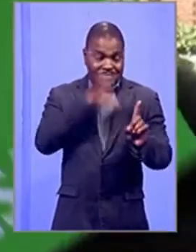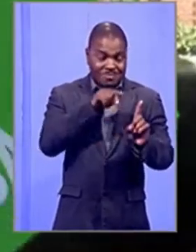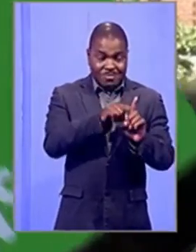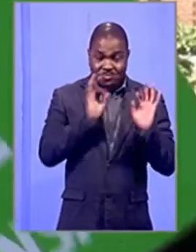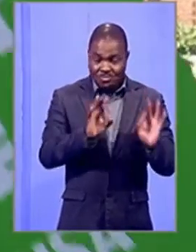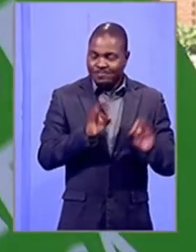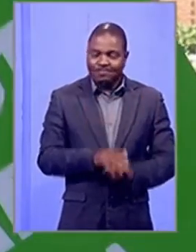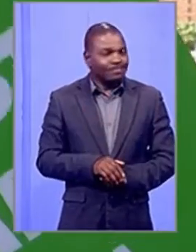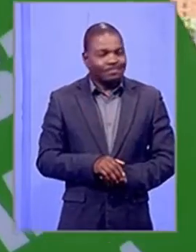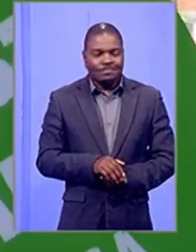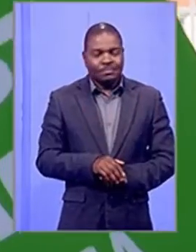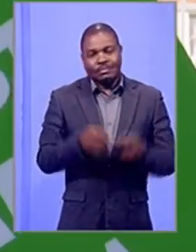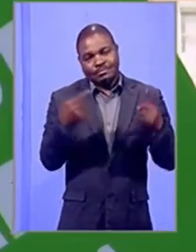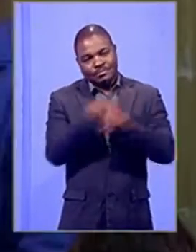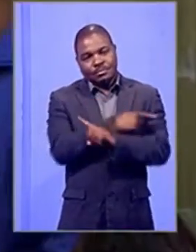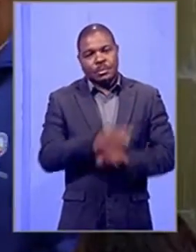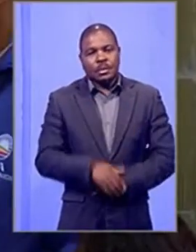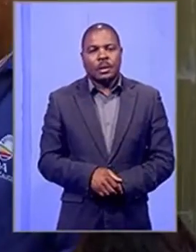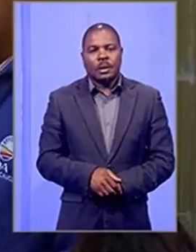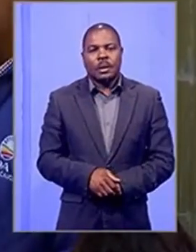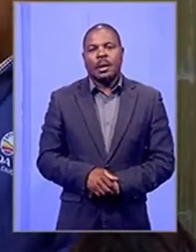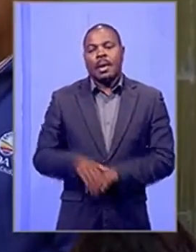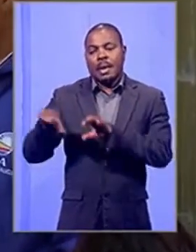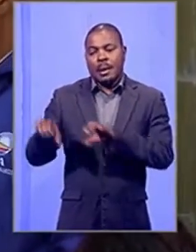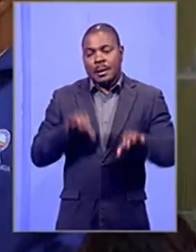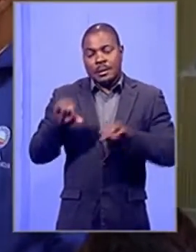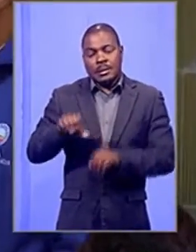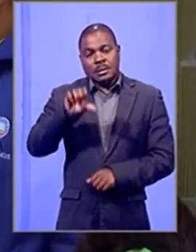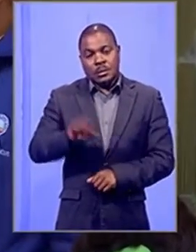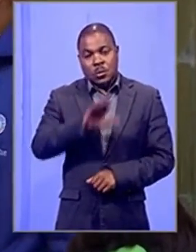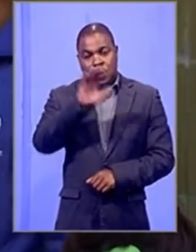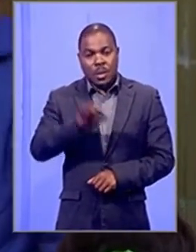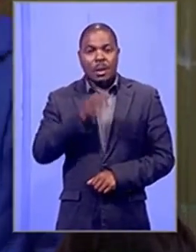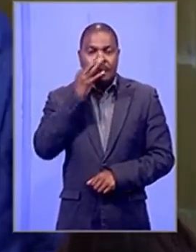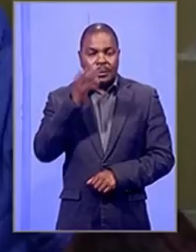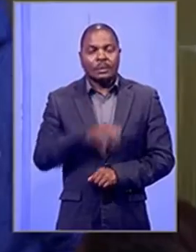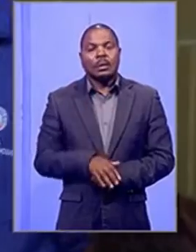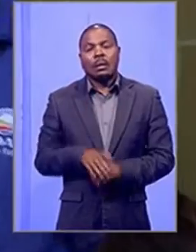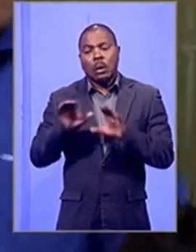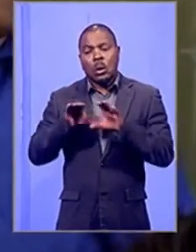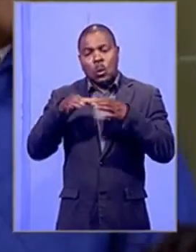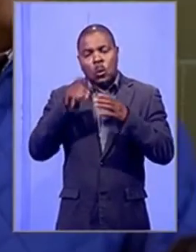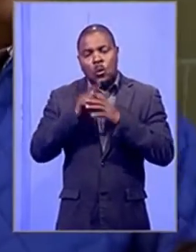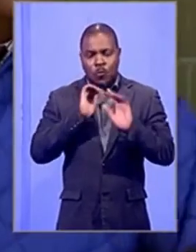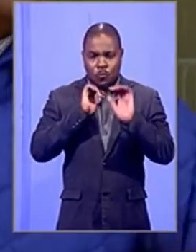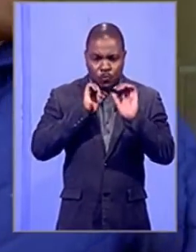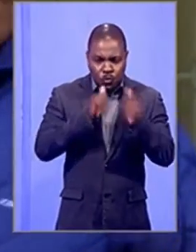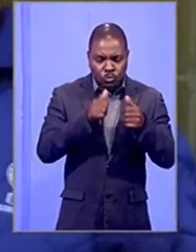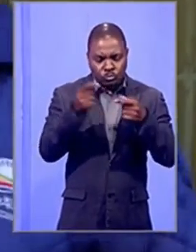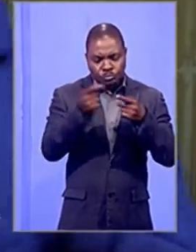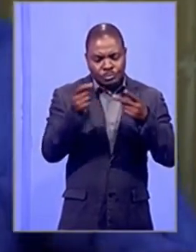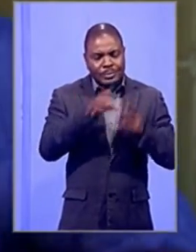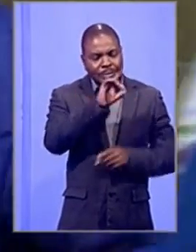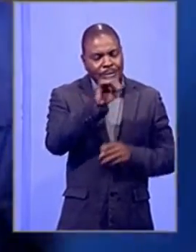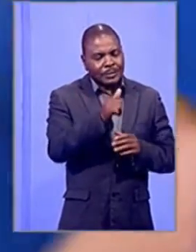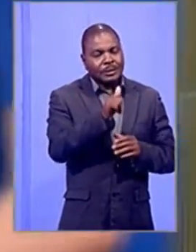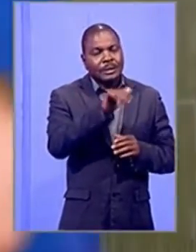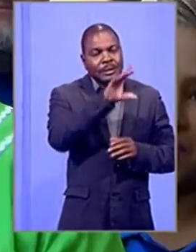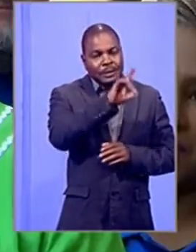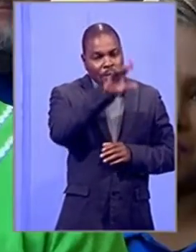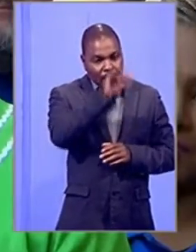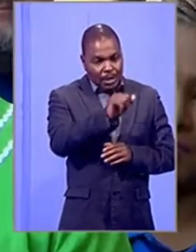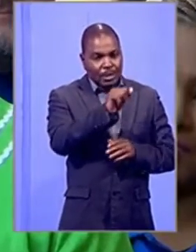SA e saganetsana le ditatofatso tsa Colin Makhubelwa wa COPE tsa gore mokgatlho woo o tswela pele go obamela ditaelo tsa puso ya DA. We